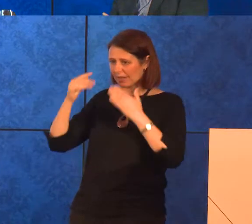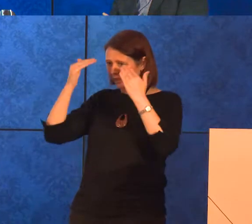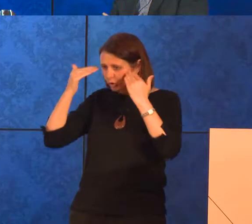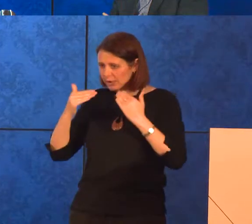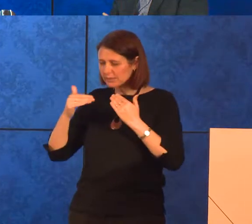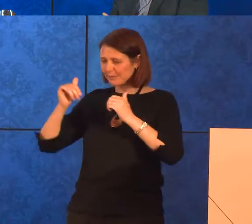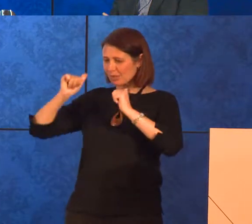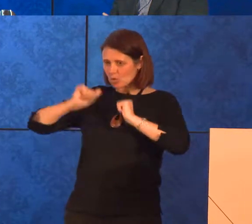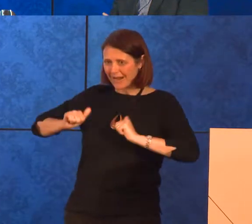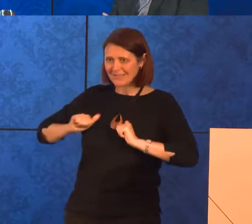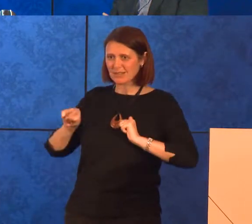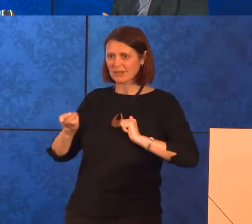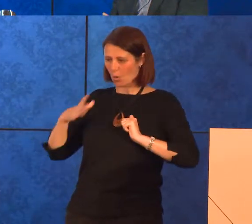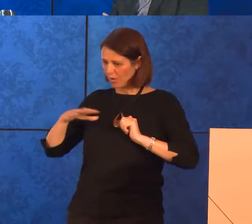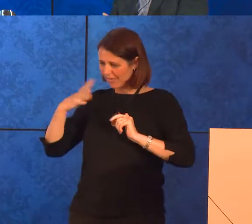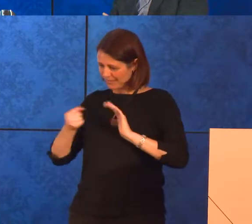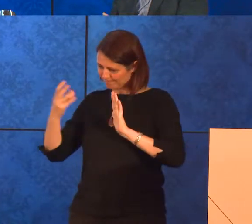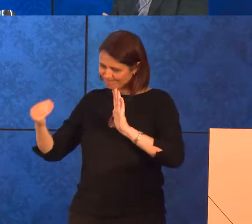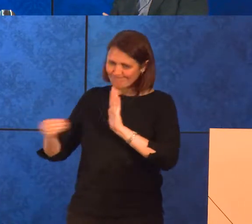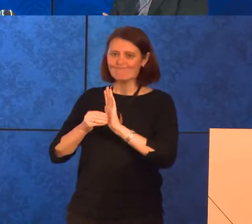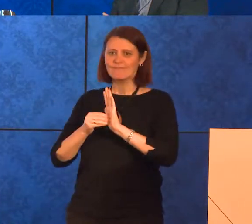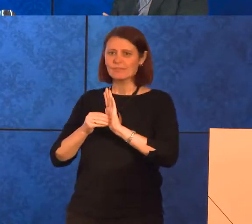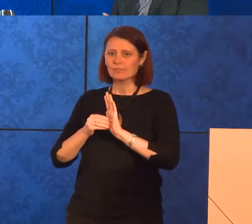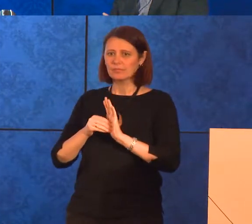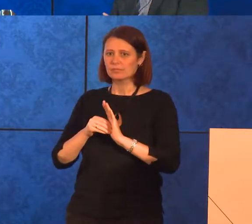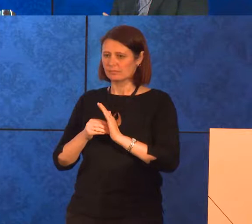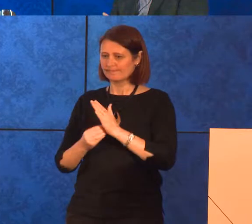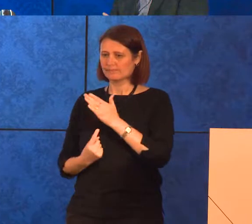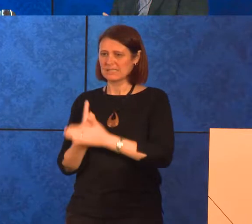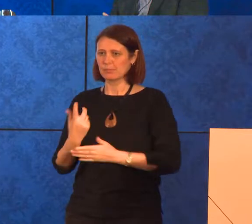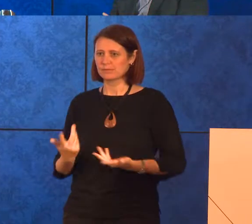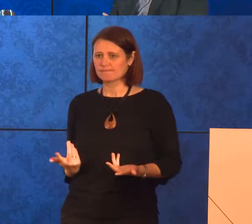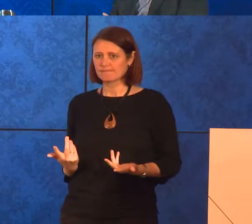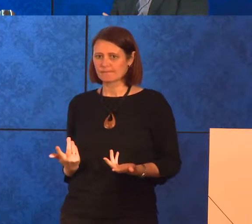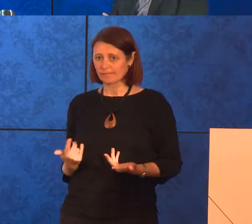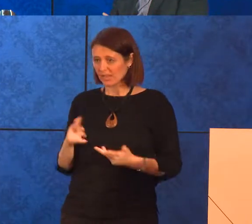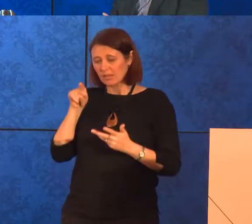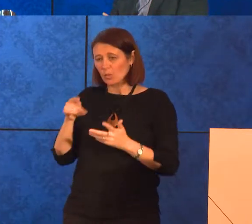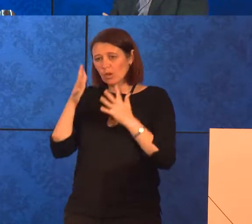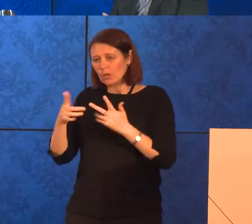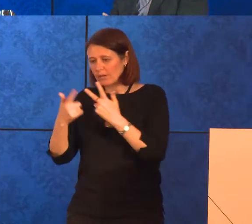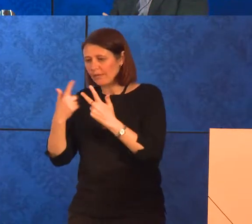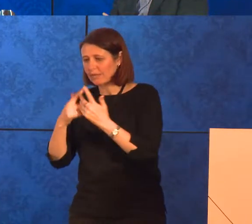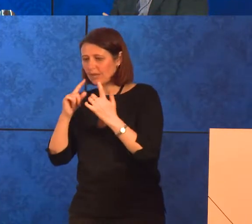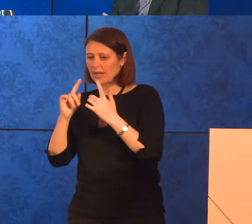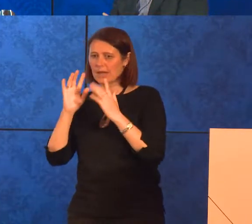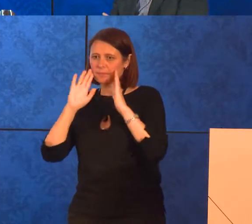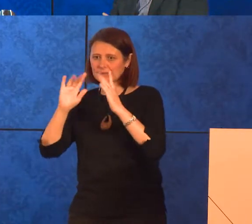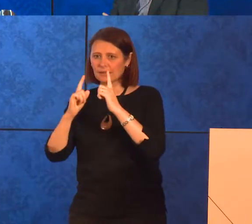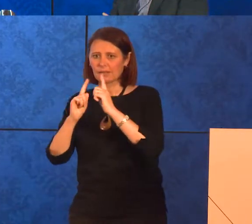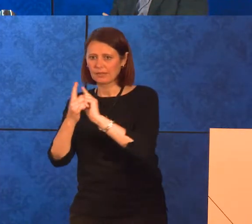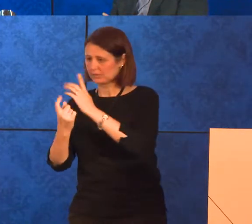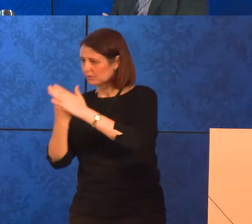be trained. I wanted that to be mandated, and I didn't get up on that one. Obviously, there was a lot of other amazing things in terms